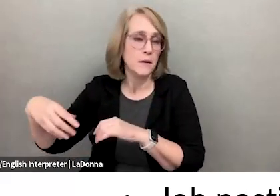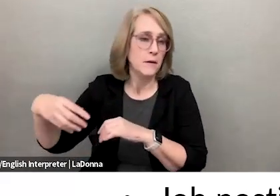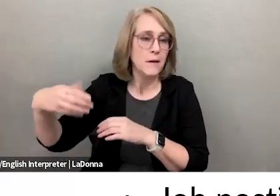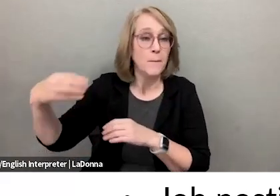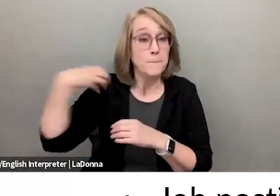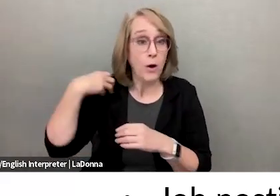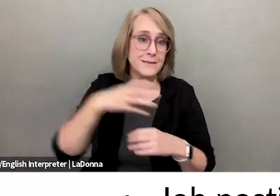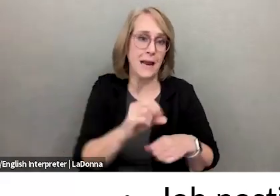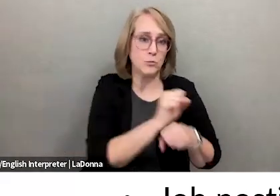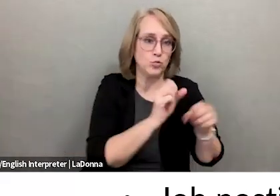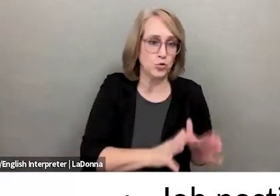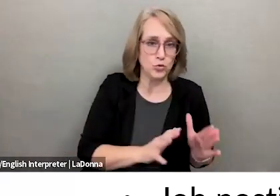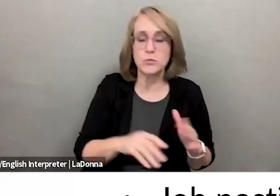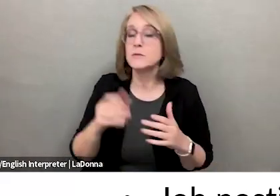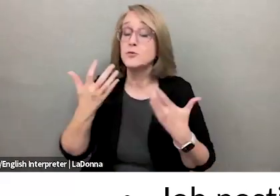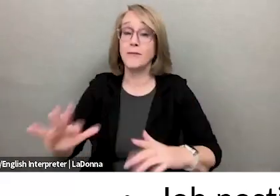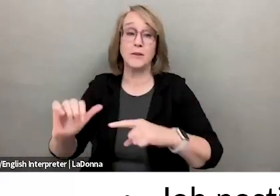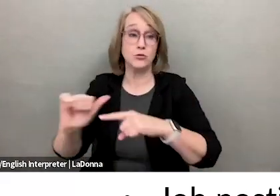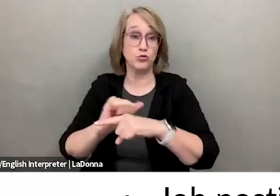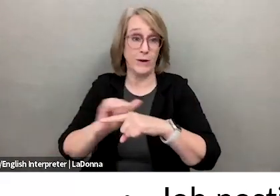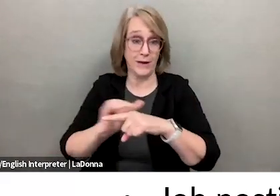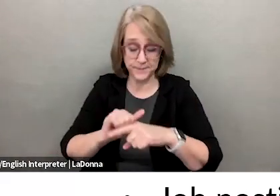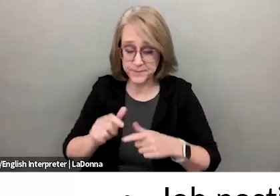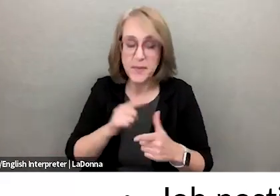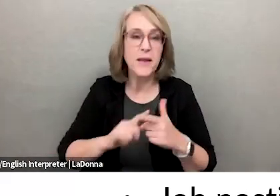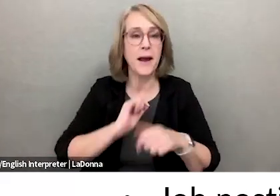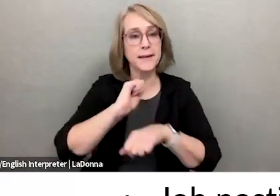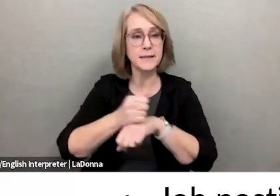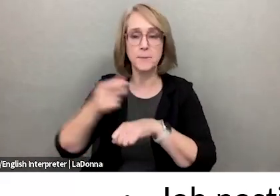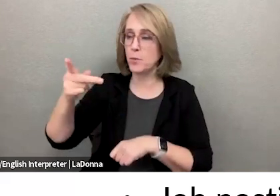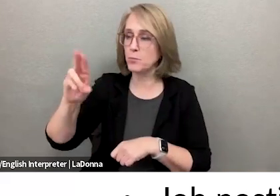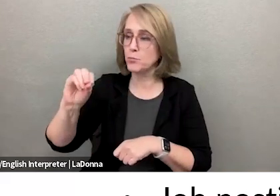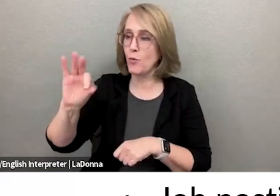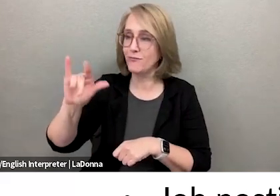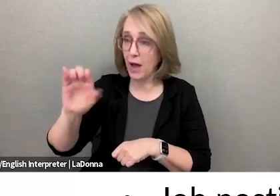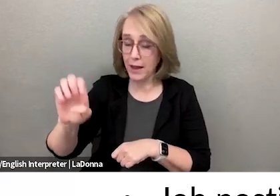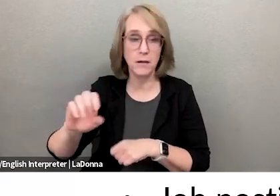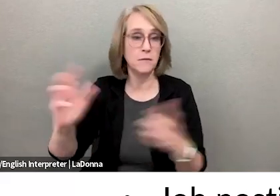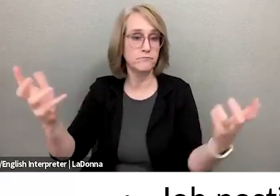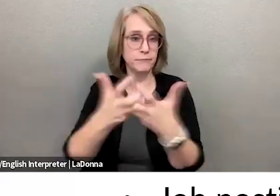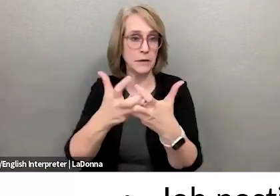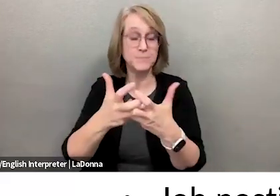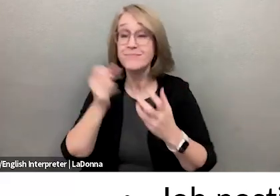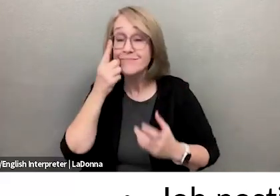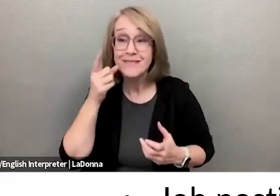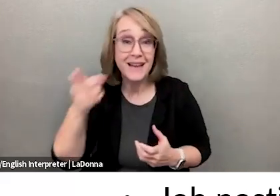training. So there's auto matching, they can set up profiles. Again, this is